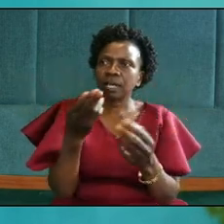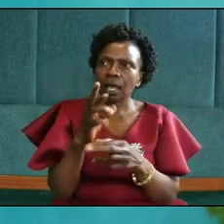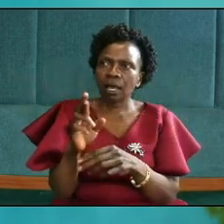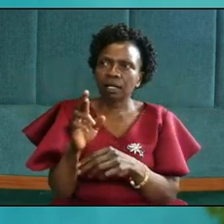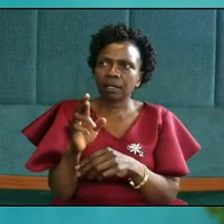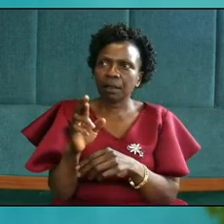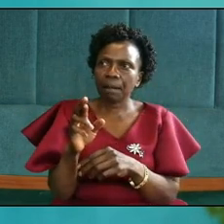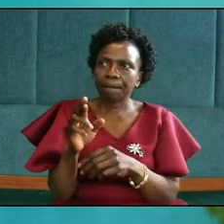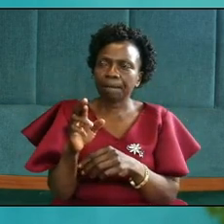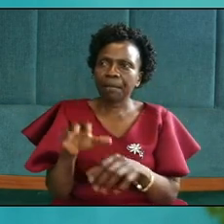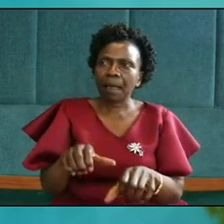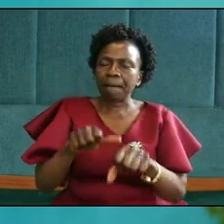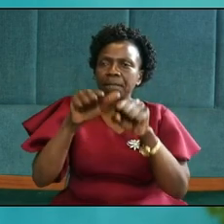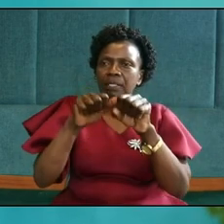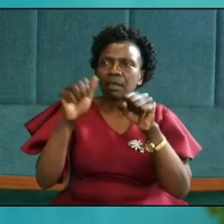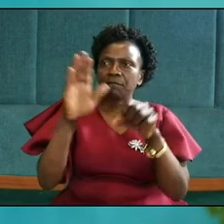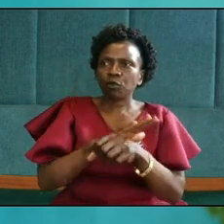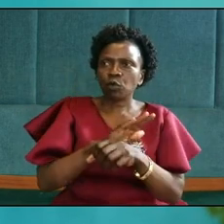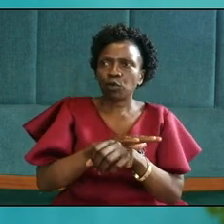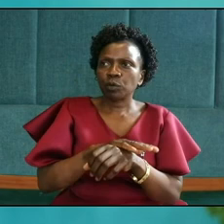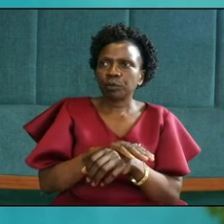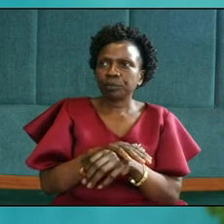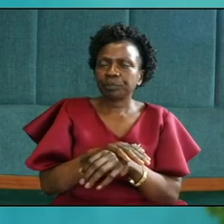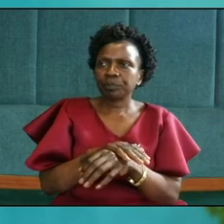so masterful and they will